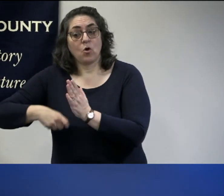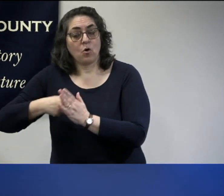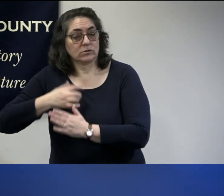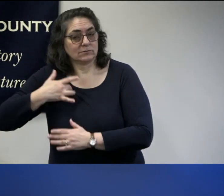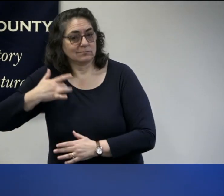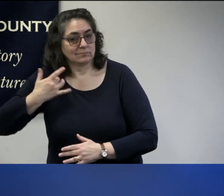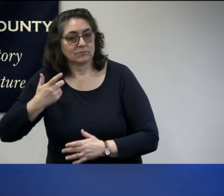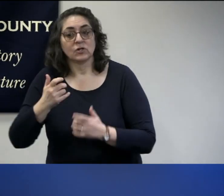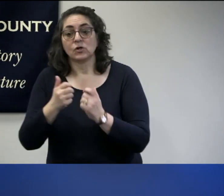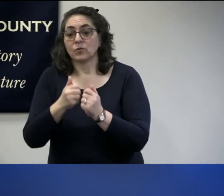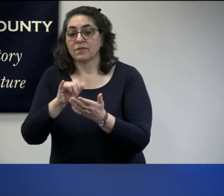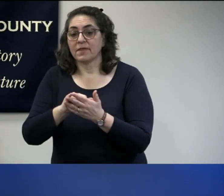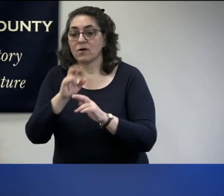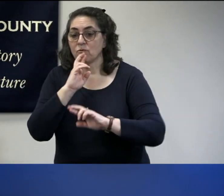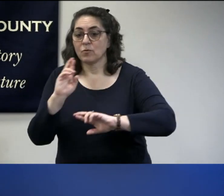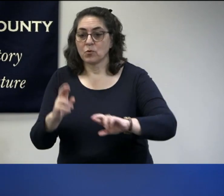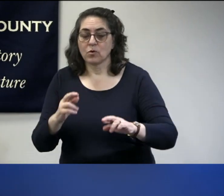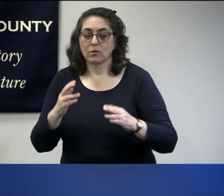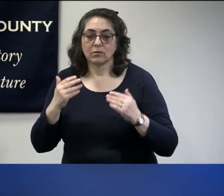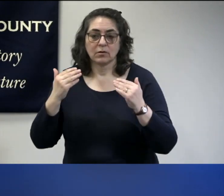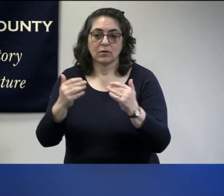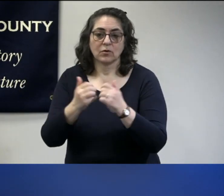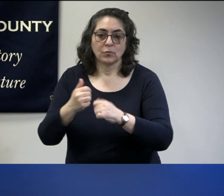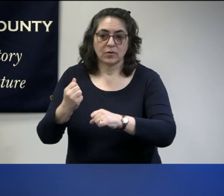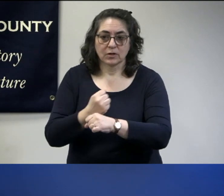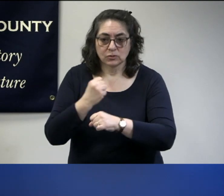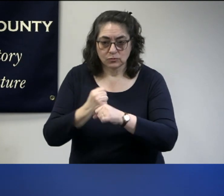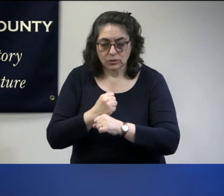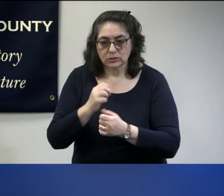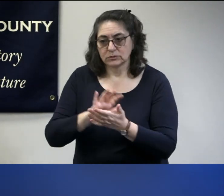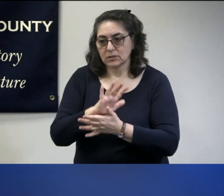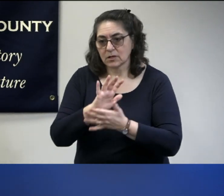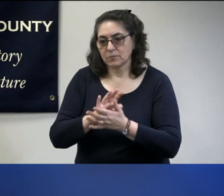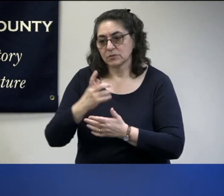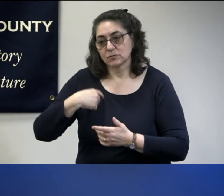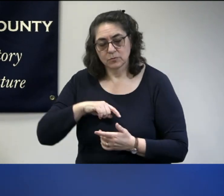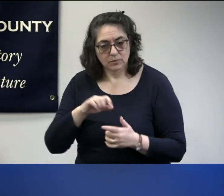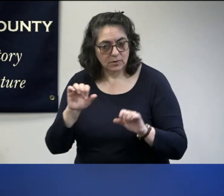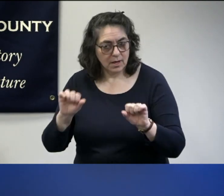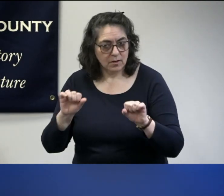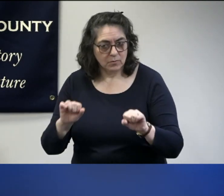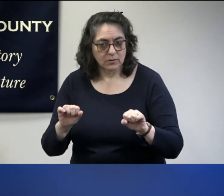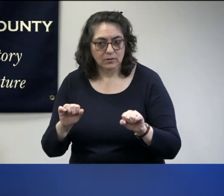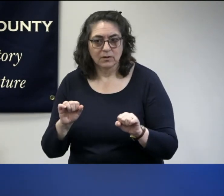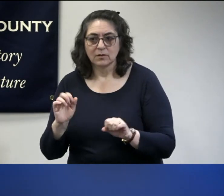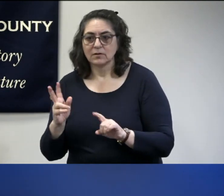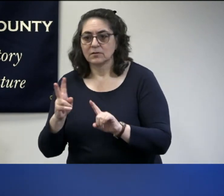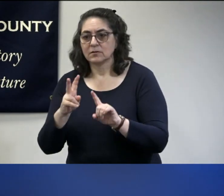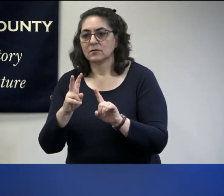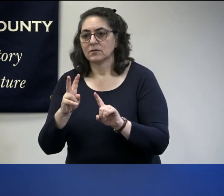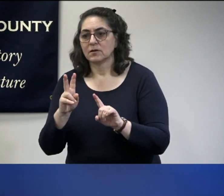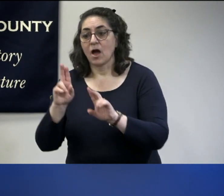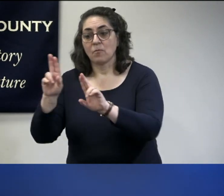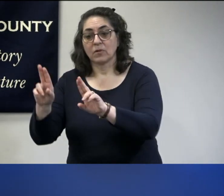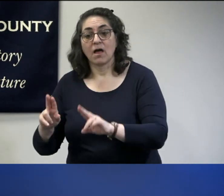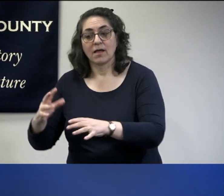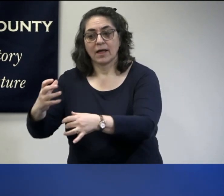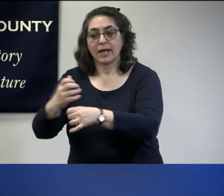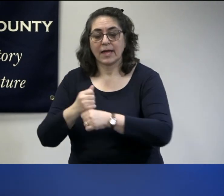with that report and moving forward with construction documents, we were able to apply and receive a